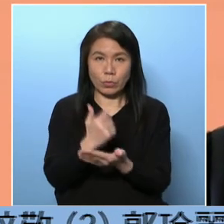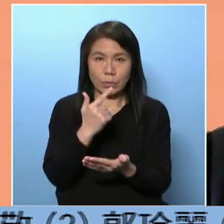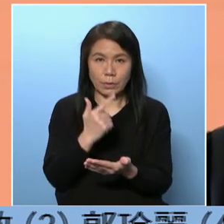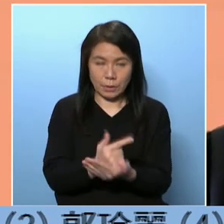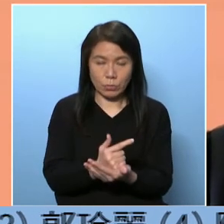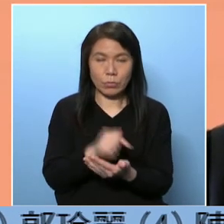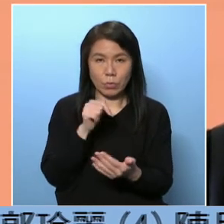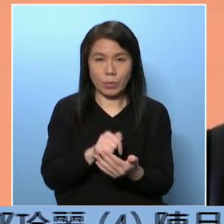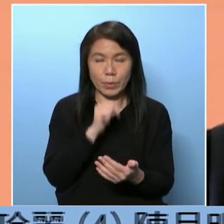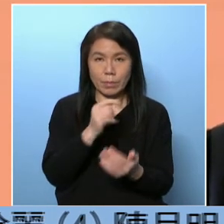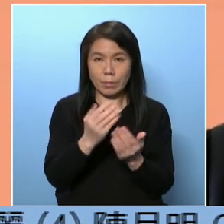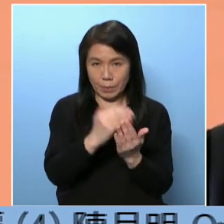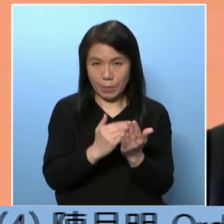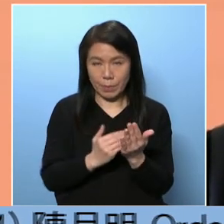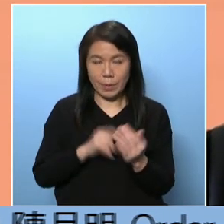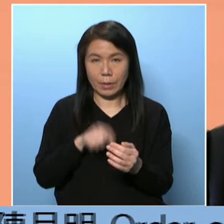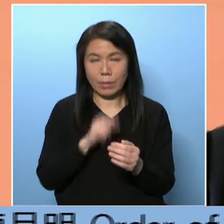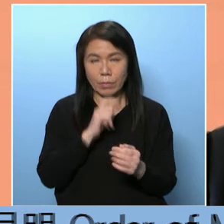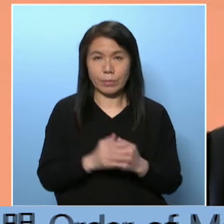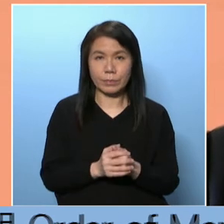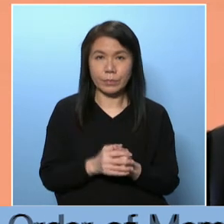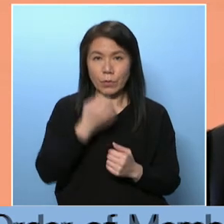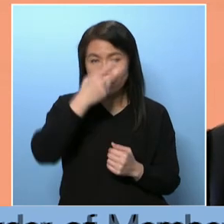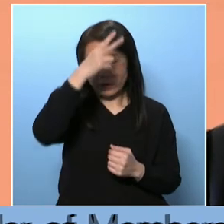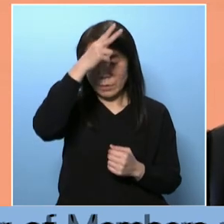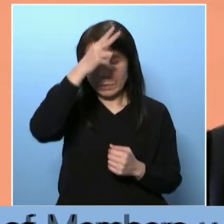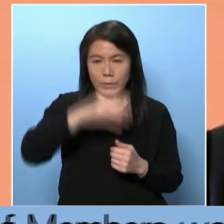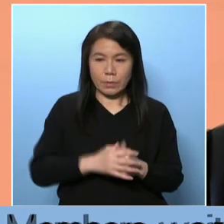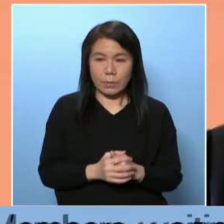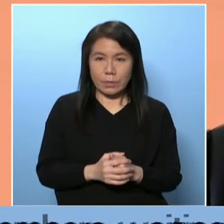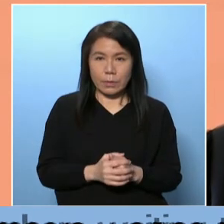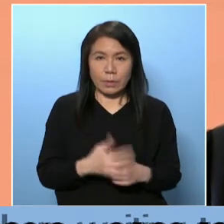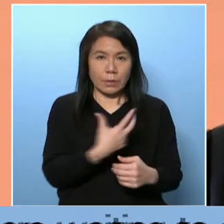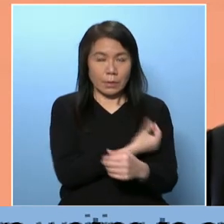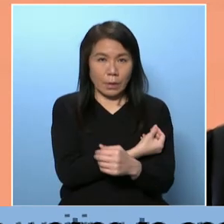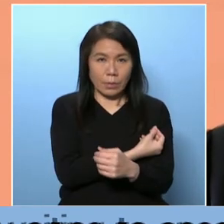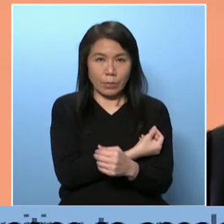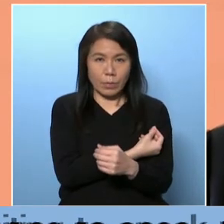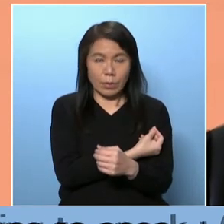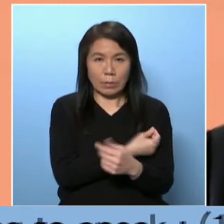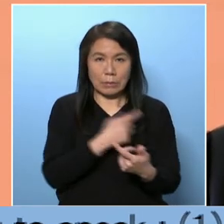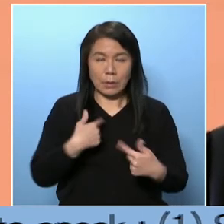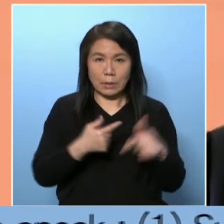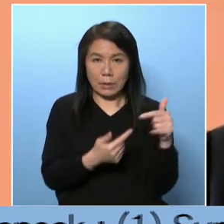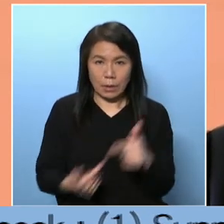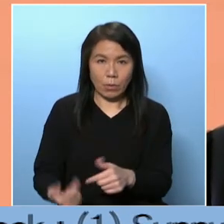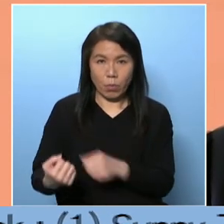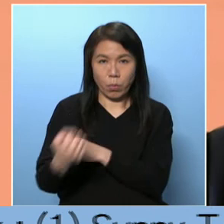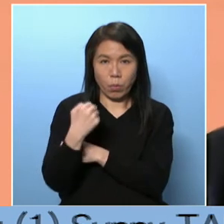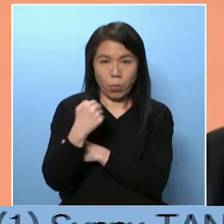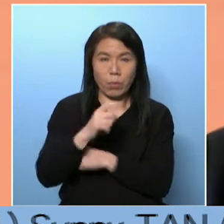pandemic. And it's also one of the most important tools in